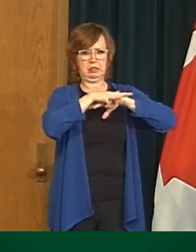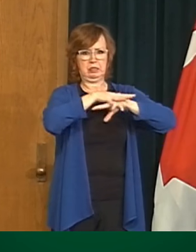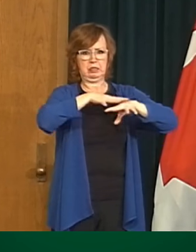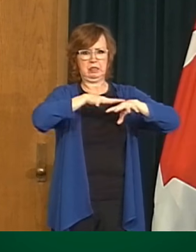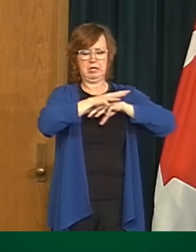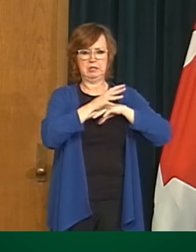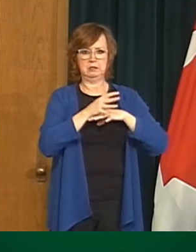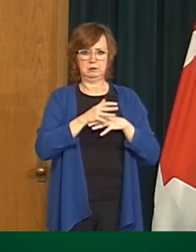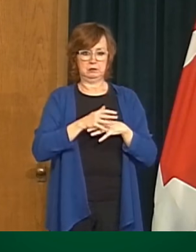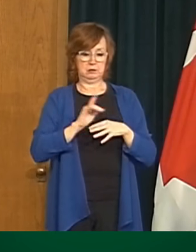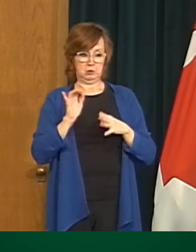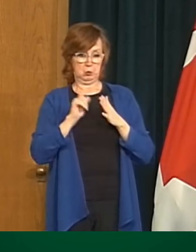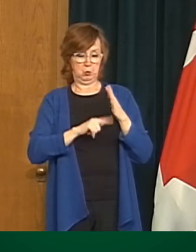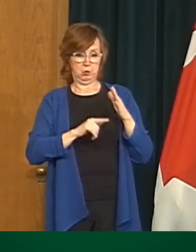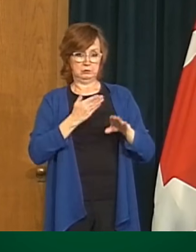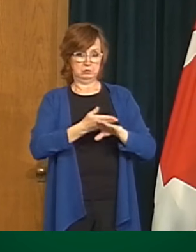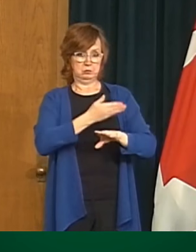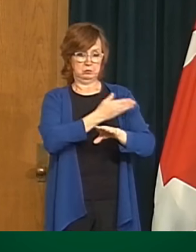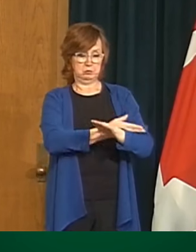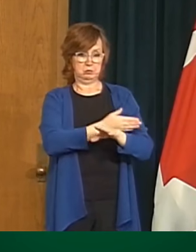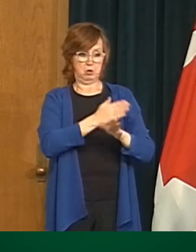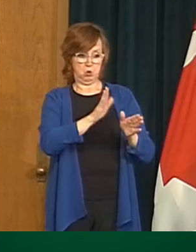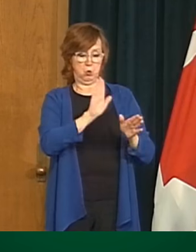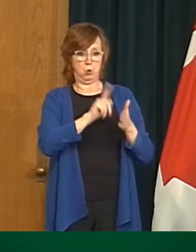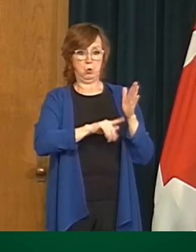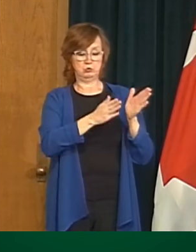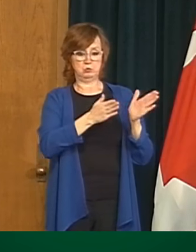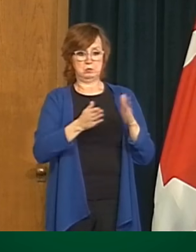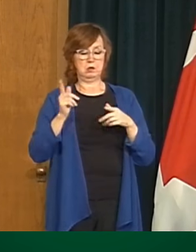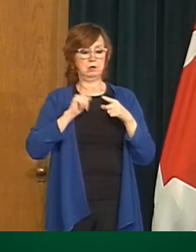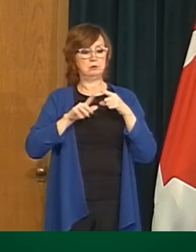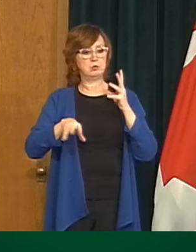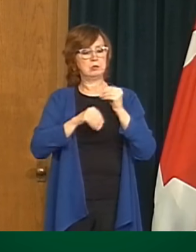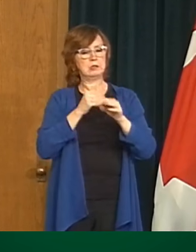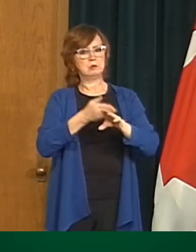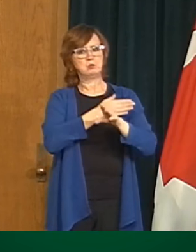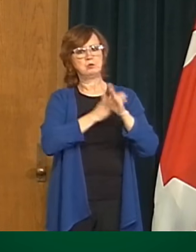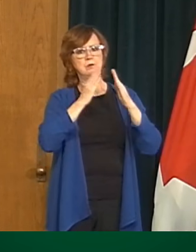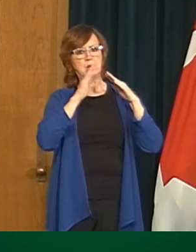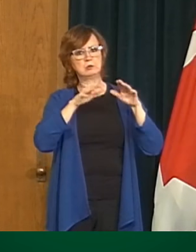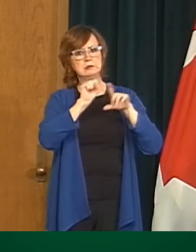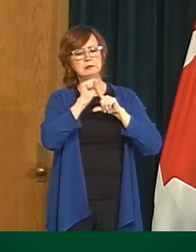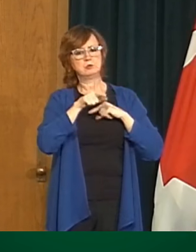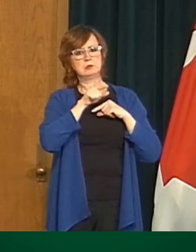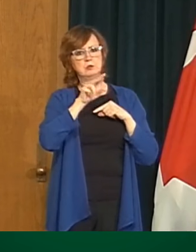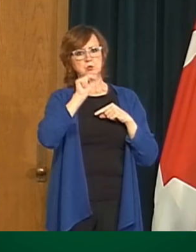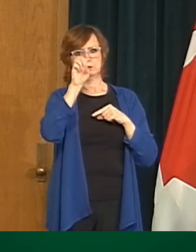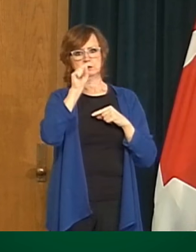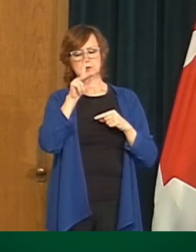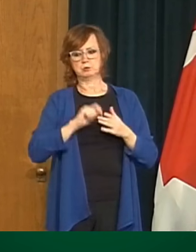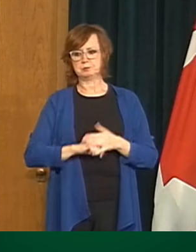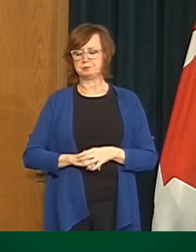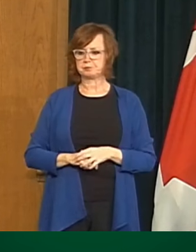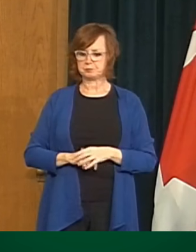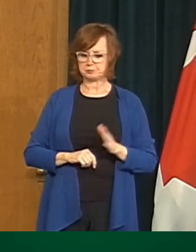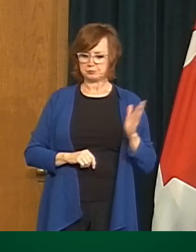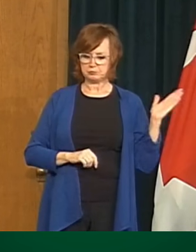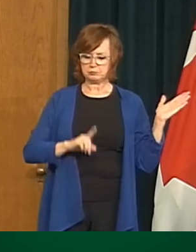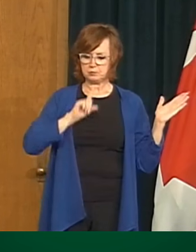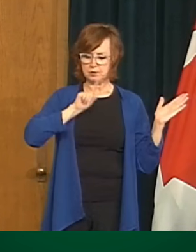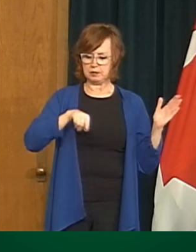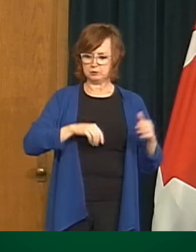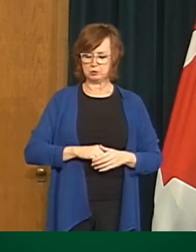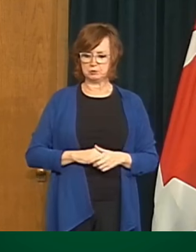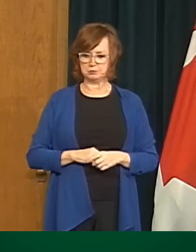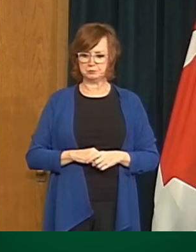improve housing in northern Saskatchewan? Well, the number of projects that we're going to evaluate, of course, projects which are a priority to the people of the